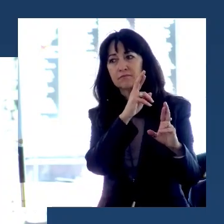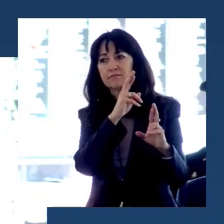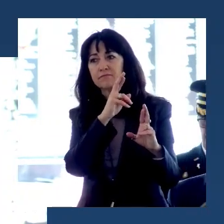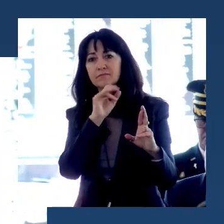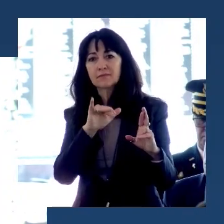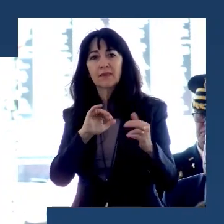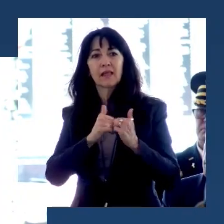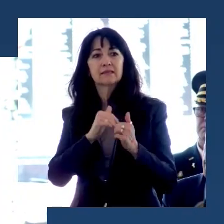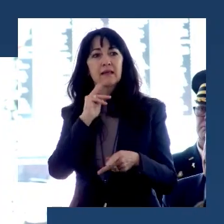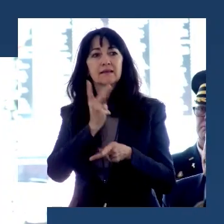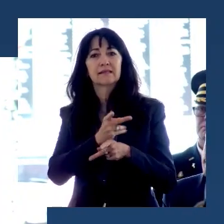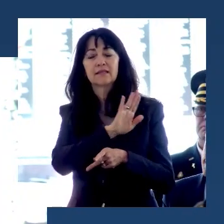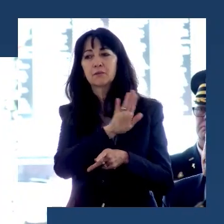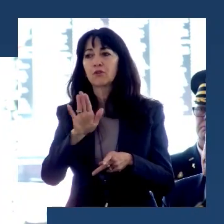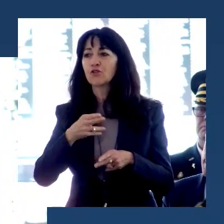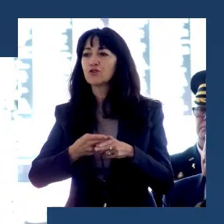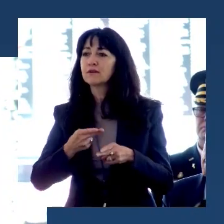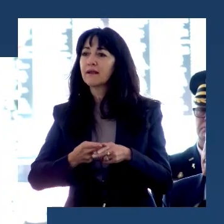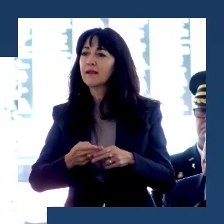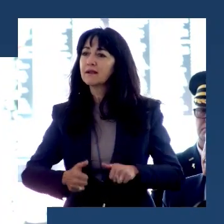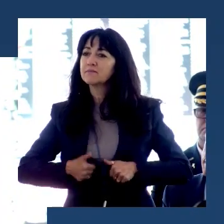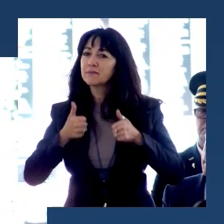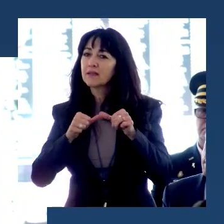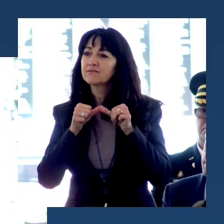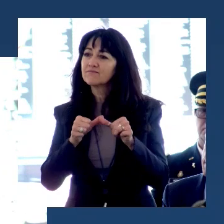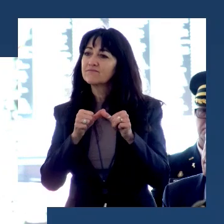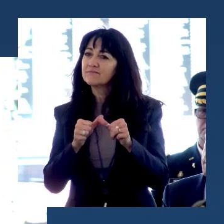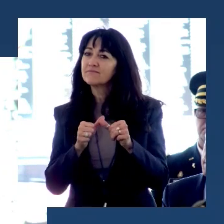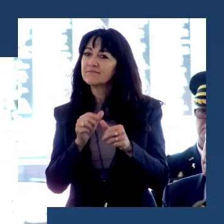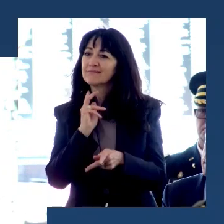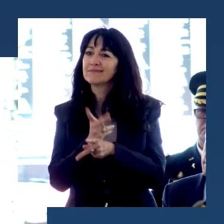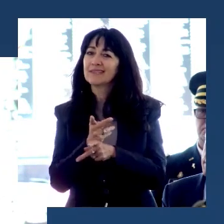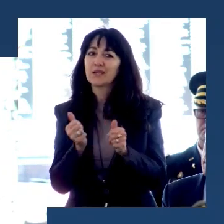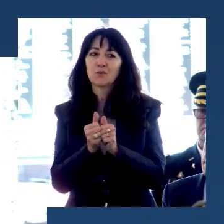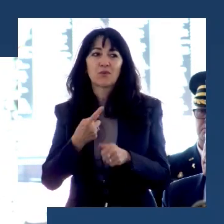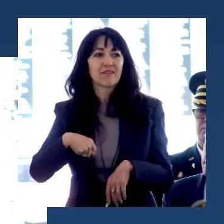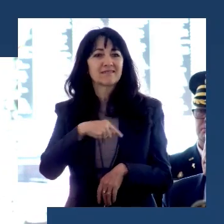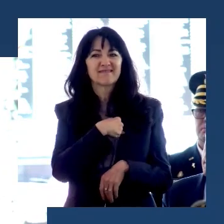That's how we keep their names alive. That's how we keep them with us.